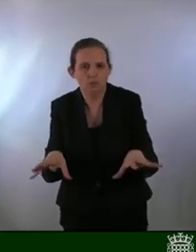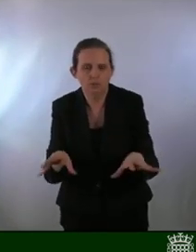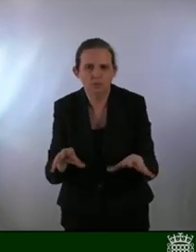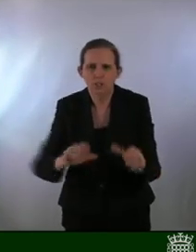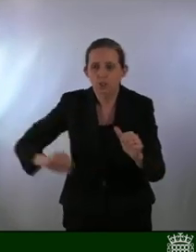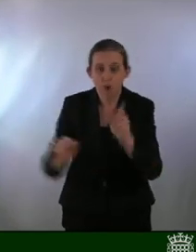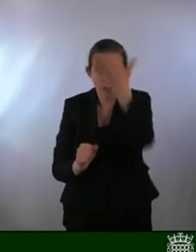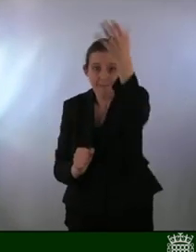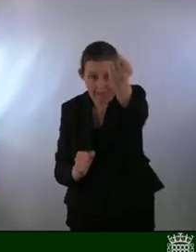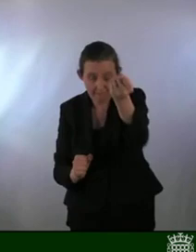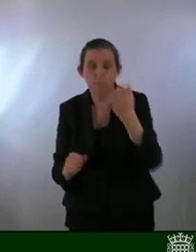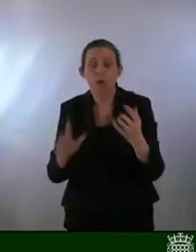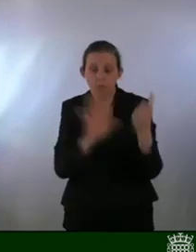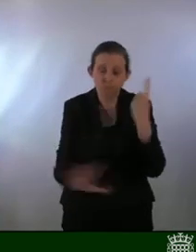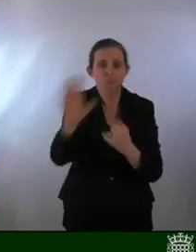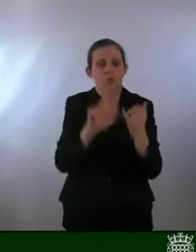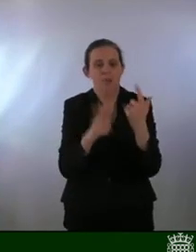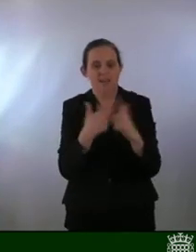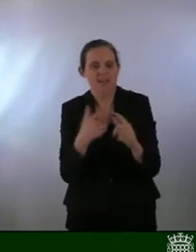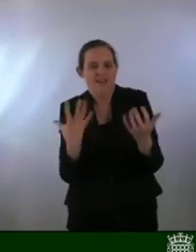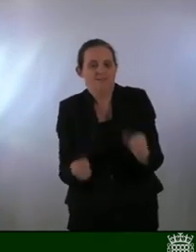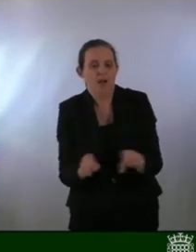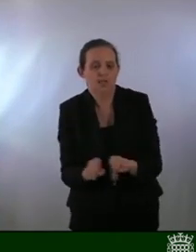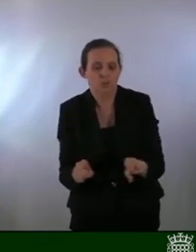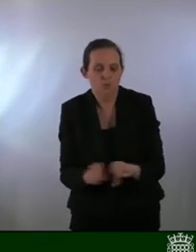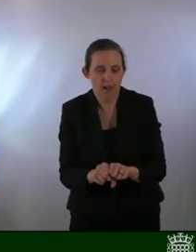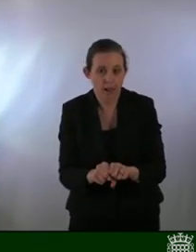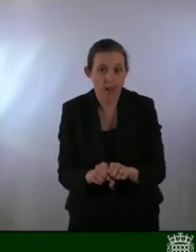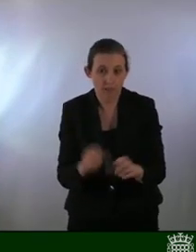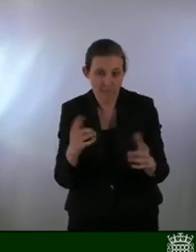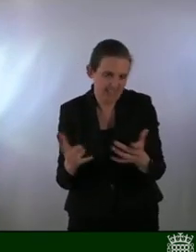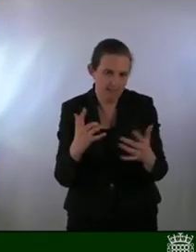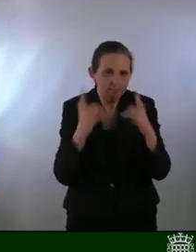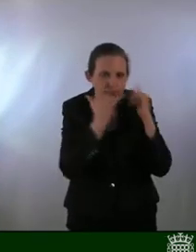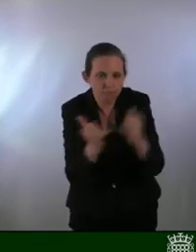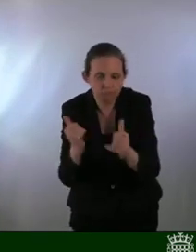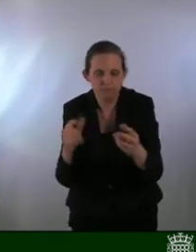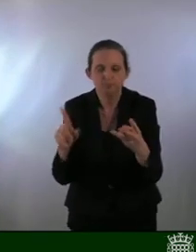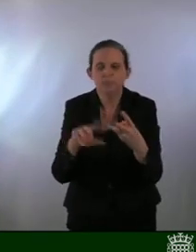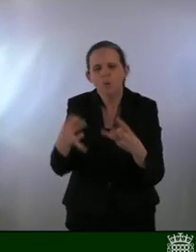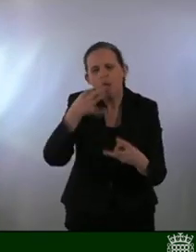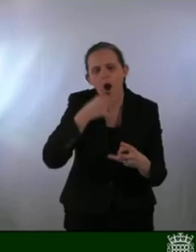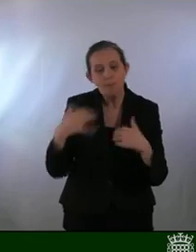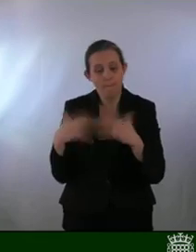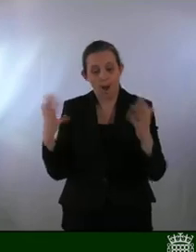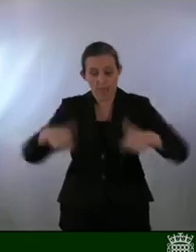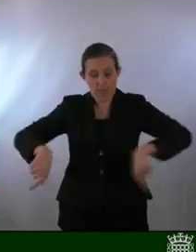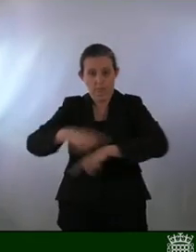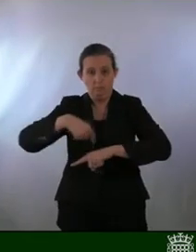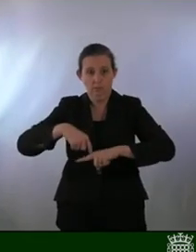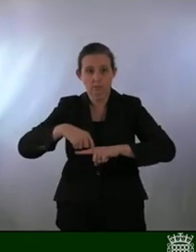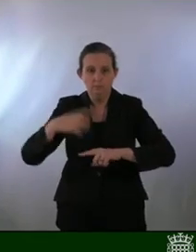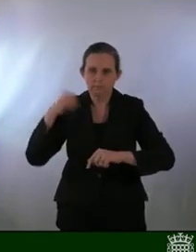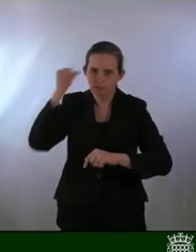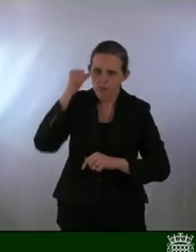in Scotland, but it happens right across the UK. She asked also about Parliament. And, Mr. Speaker, I understand that you've